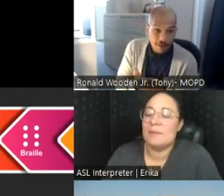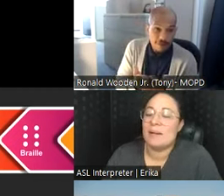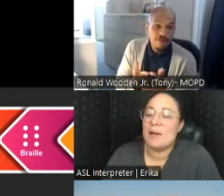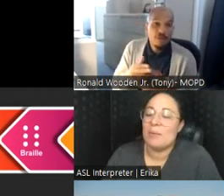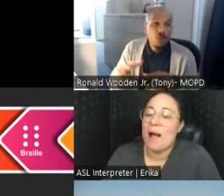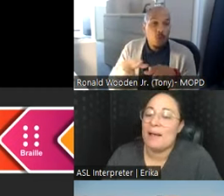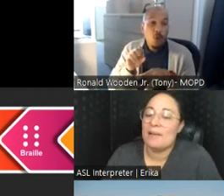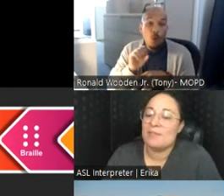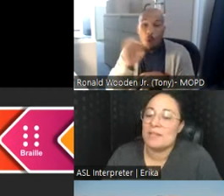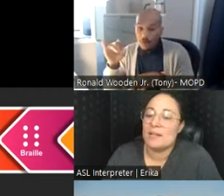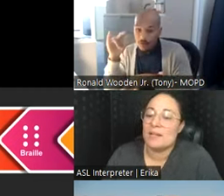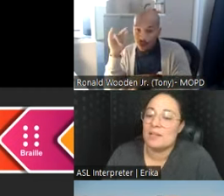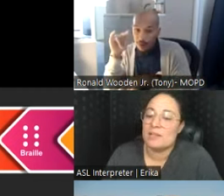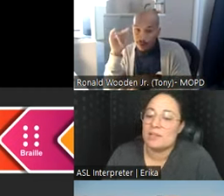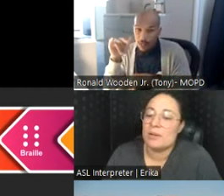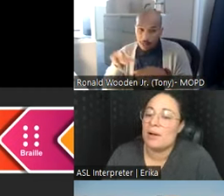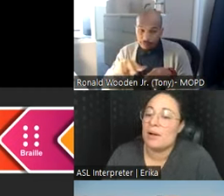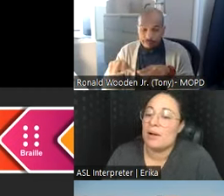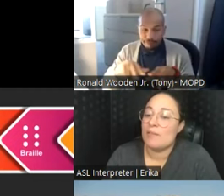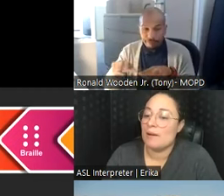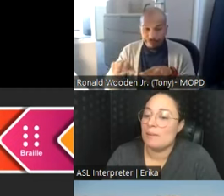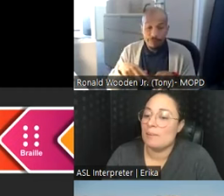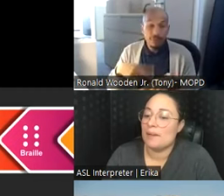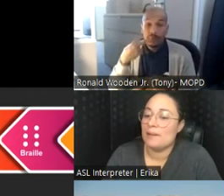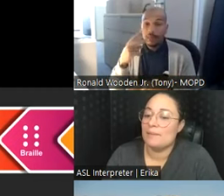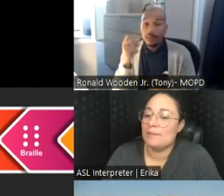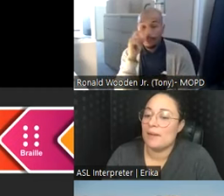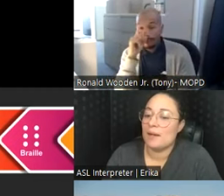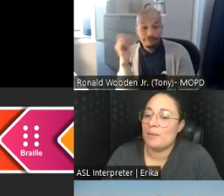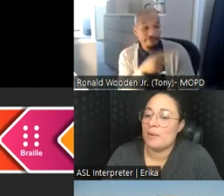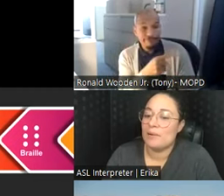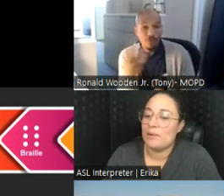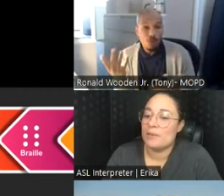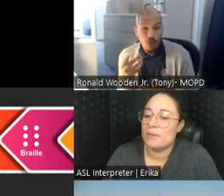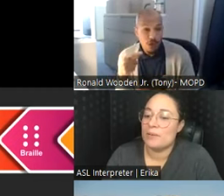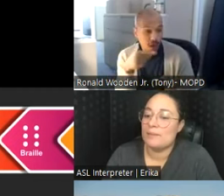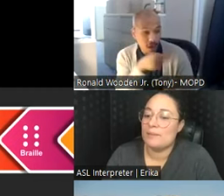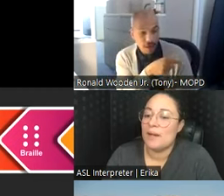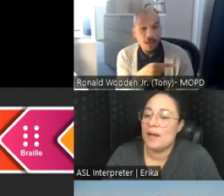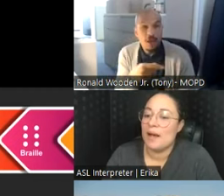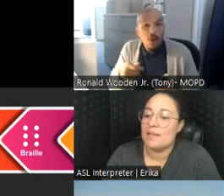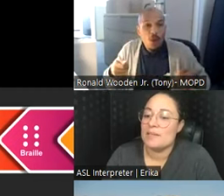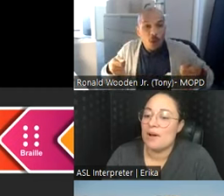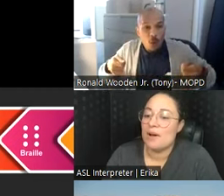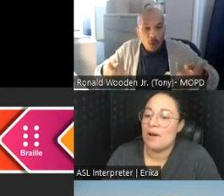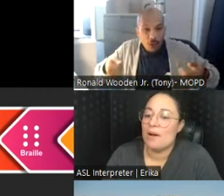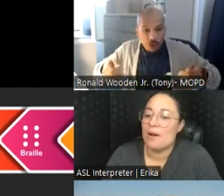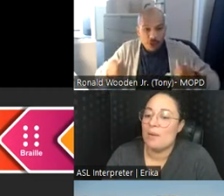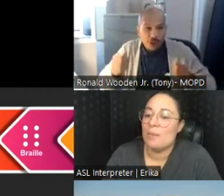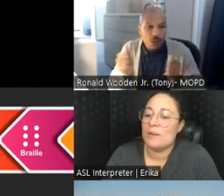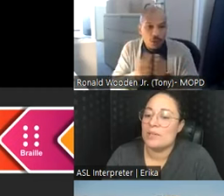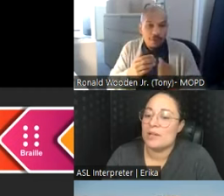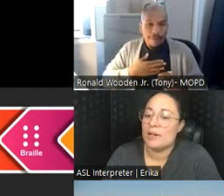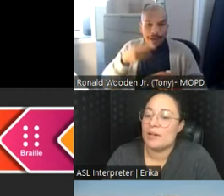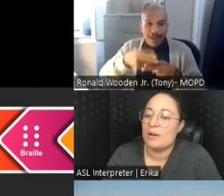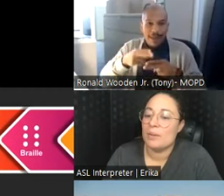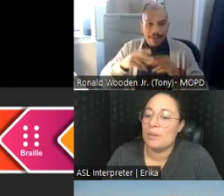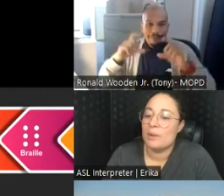finally, when I arrived to get off the airplane and walk through the terminal, I saw a